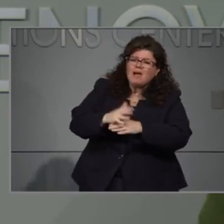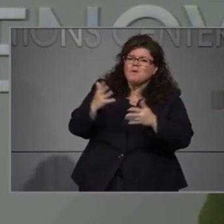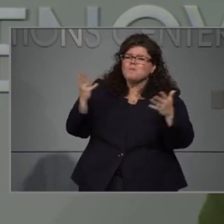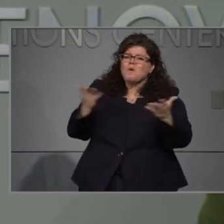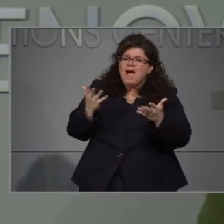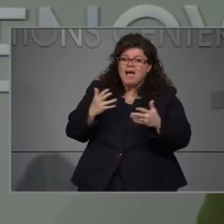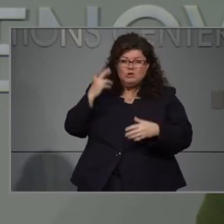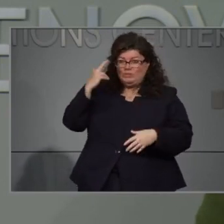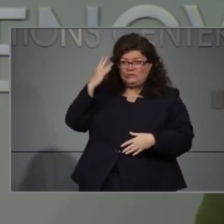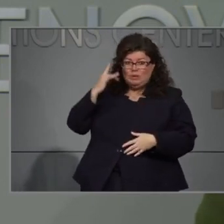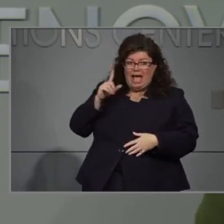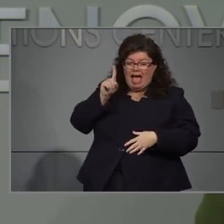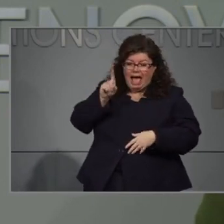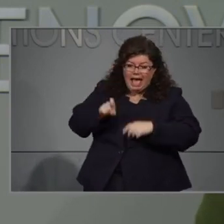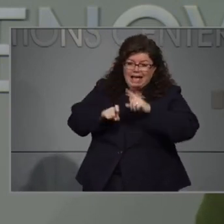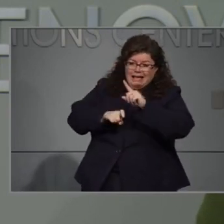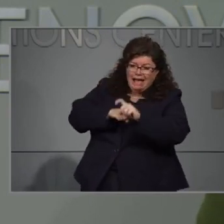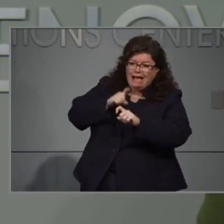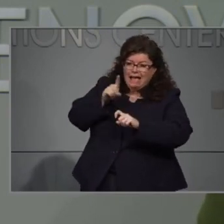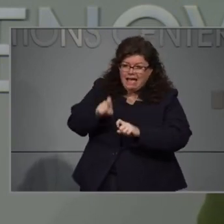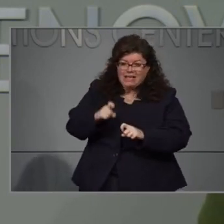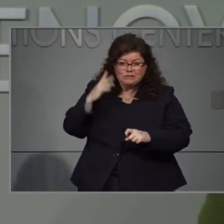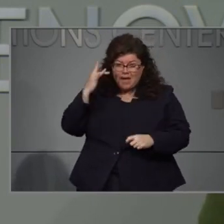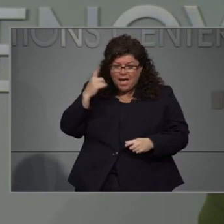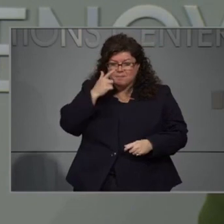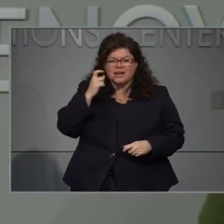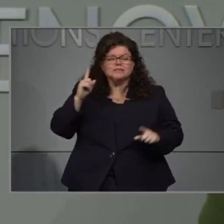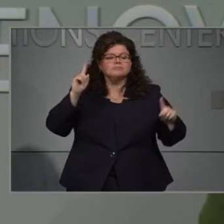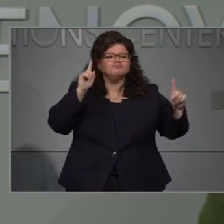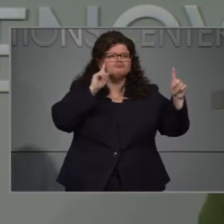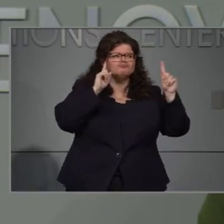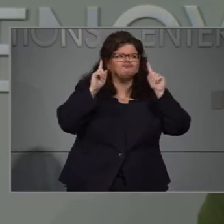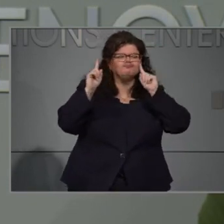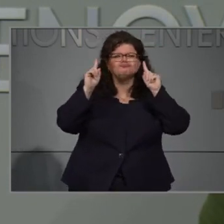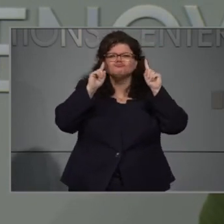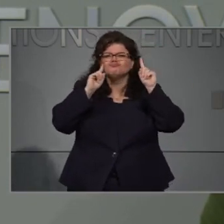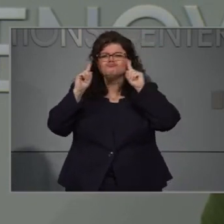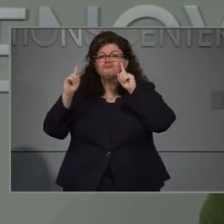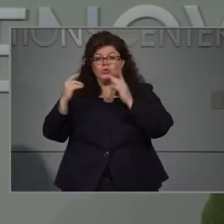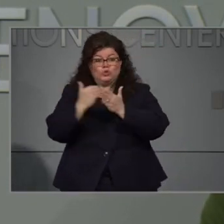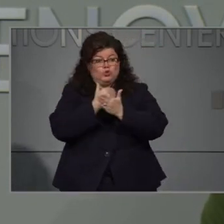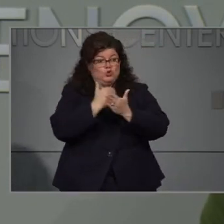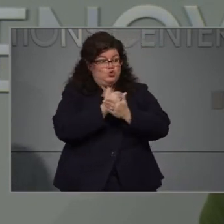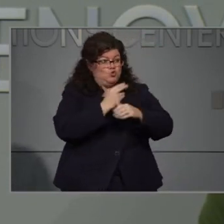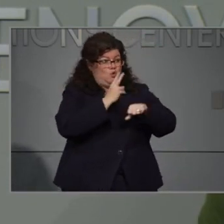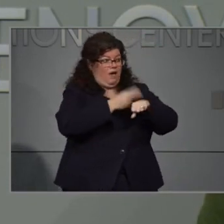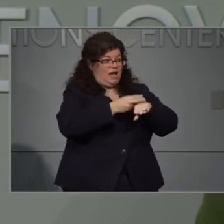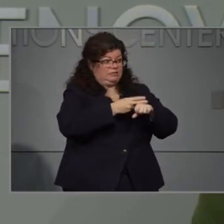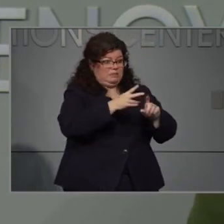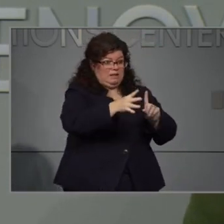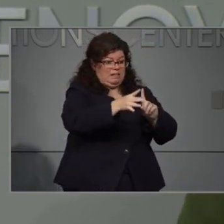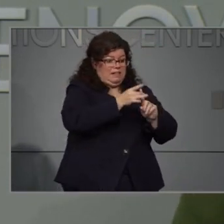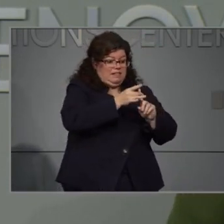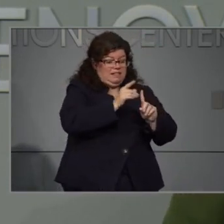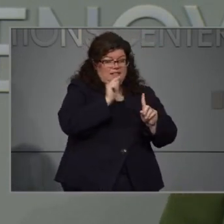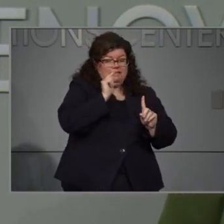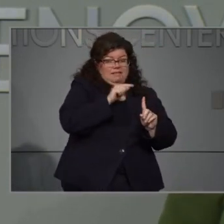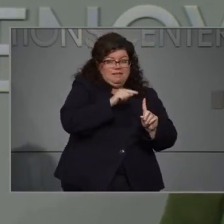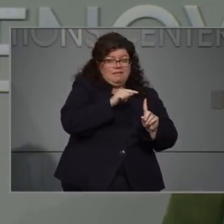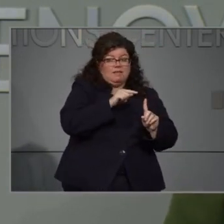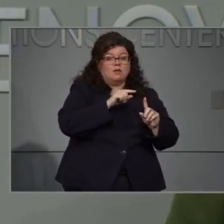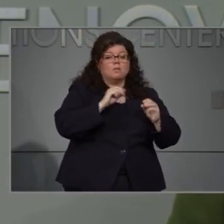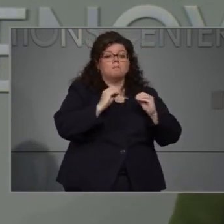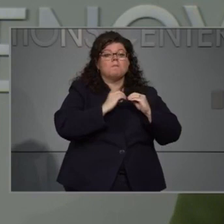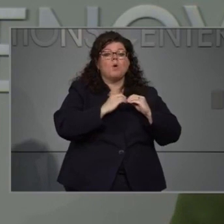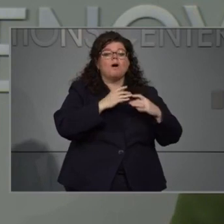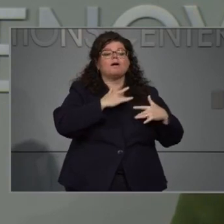reason why I ask is that we keep hearing that the new cases are being driven more by